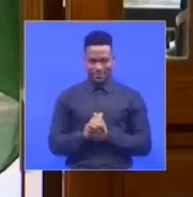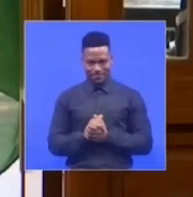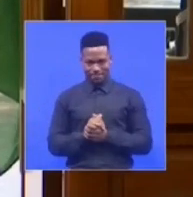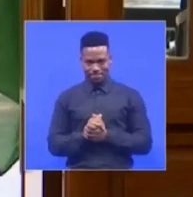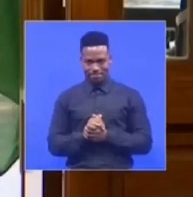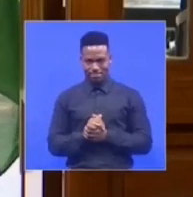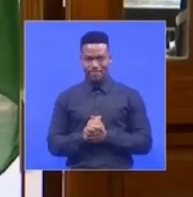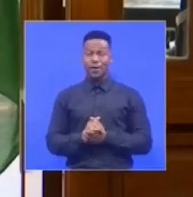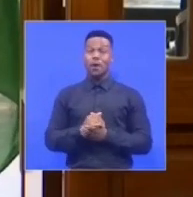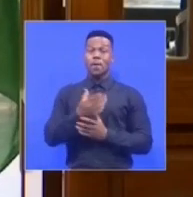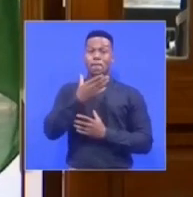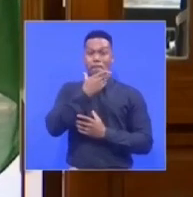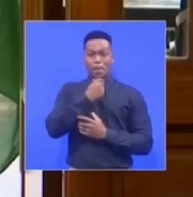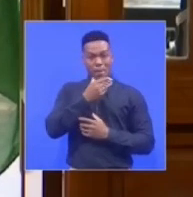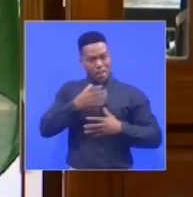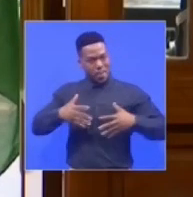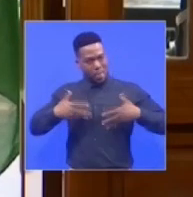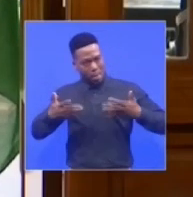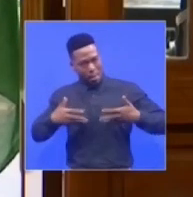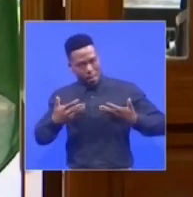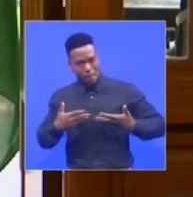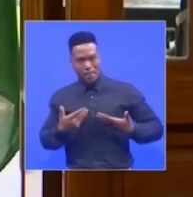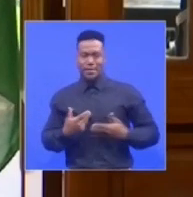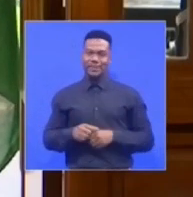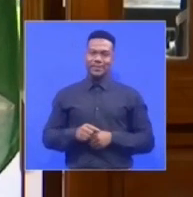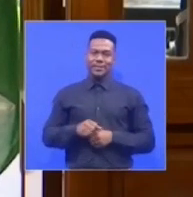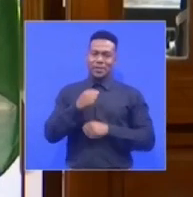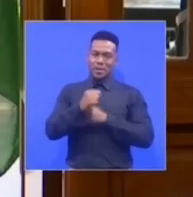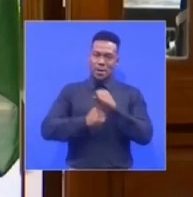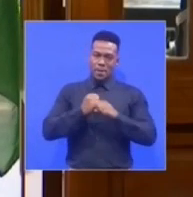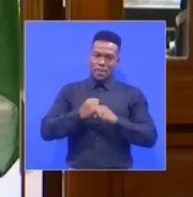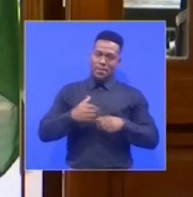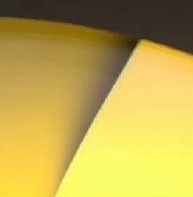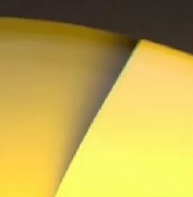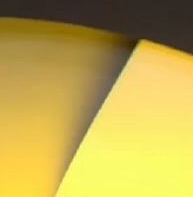Merry Christmas and a prosperous New Year.